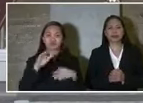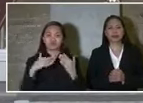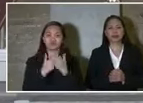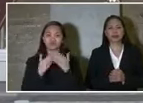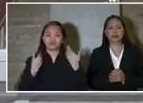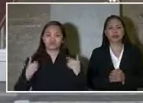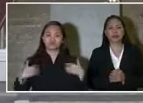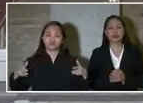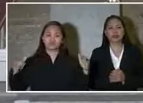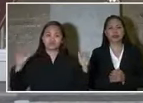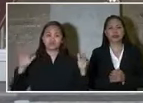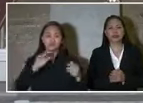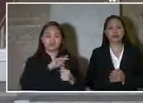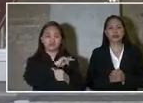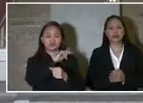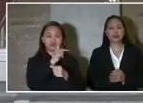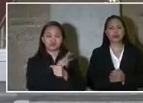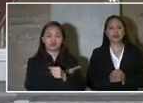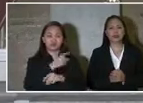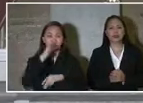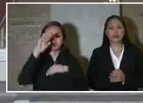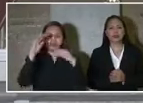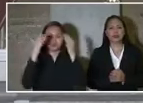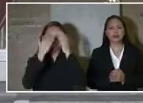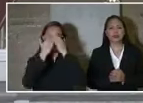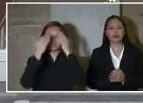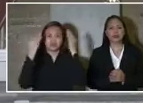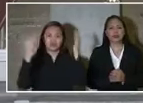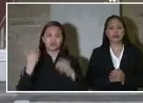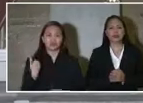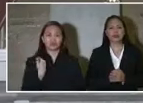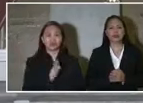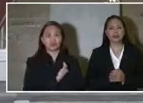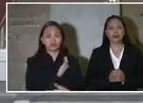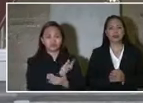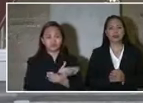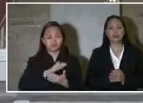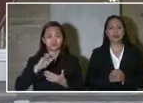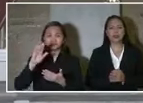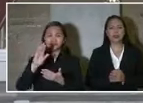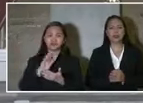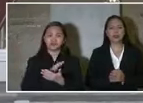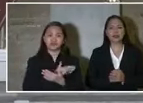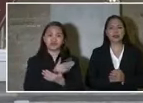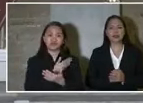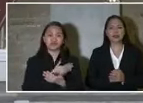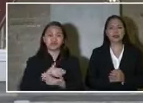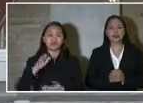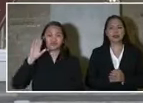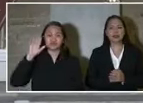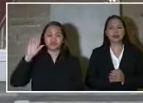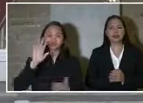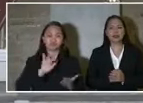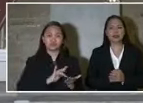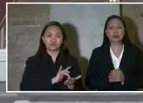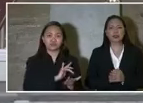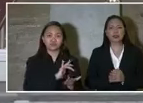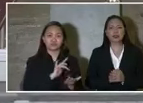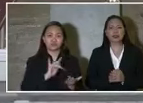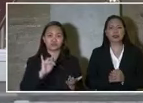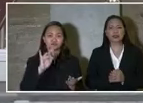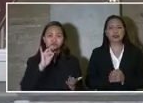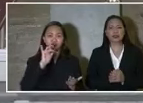and powers of heaven, we sing the hymn of your